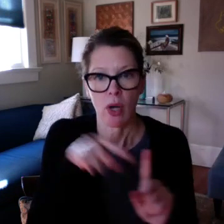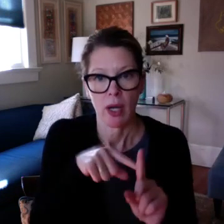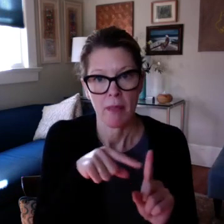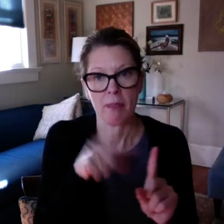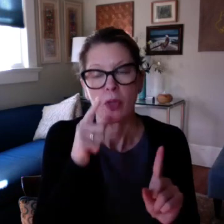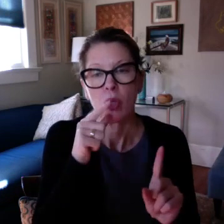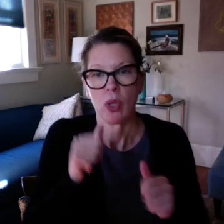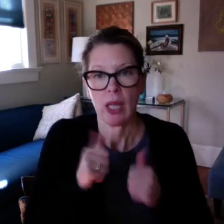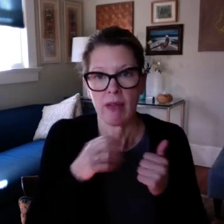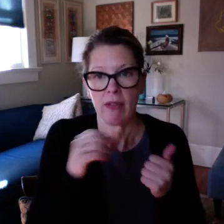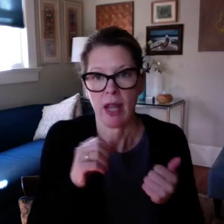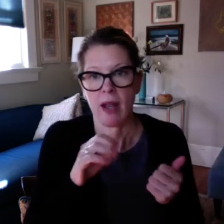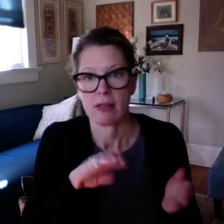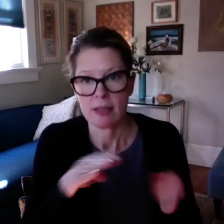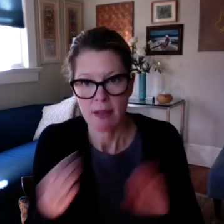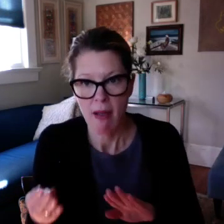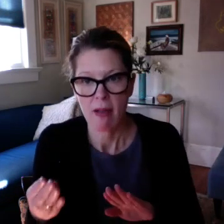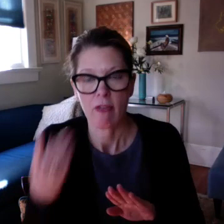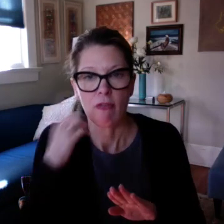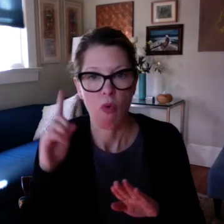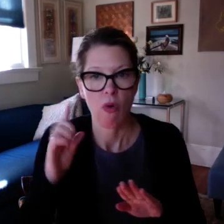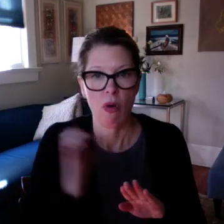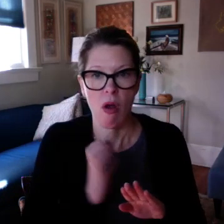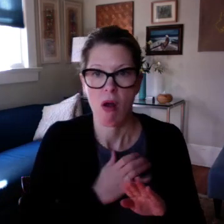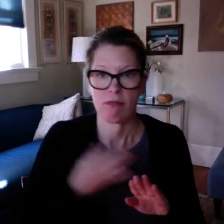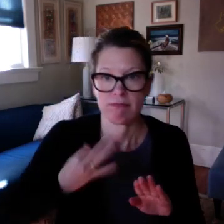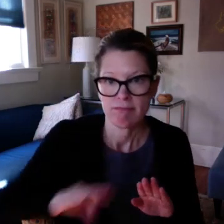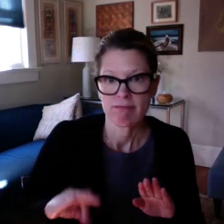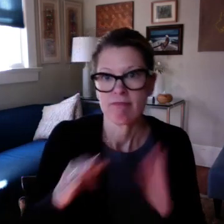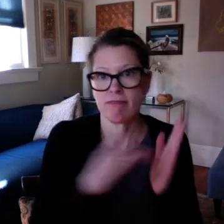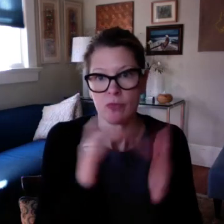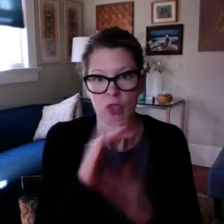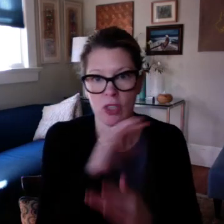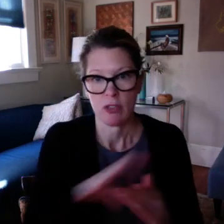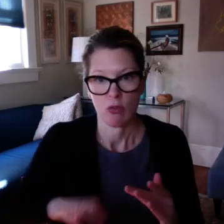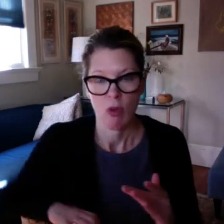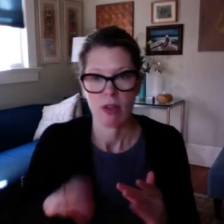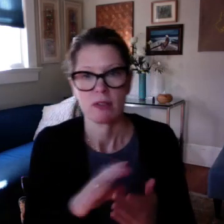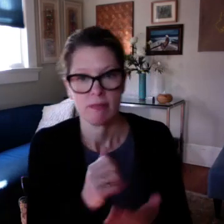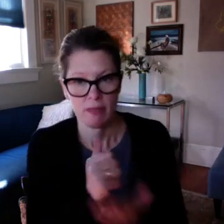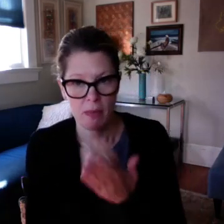your Son, our Savior, Jesus Christ. Amen.